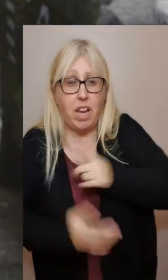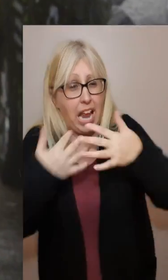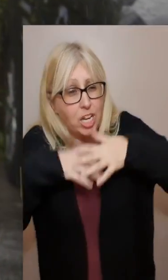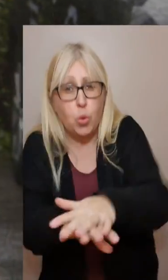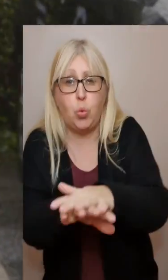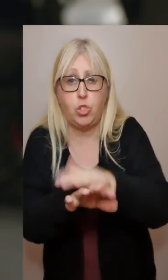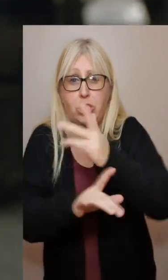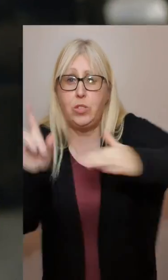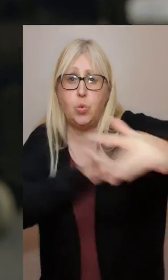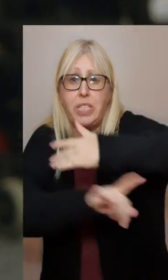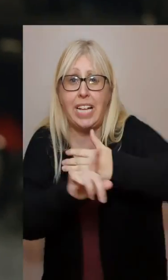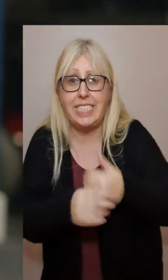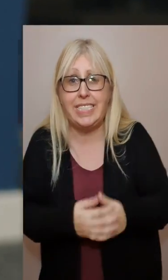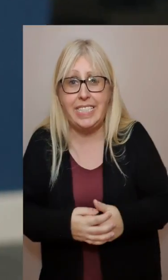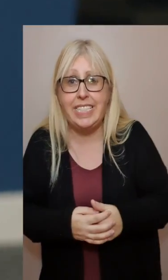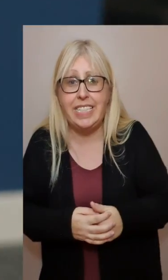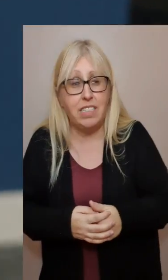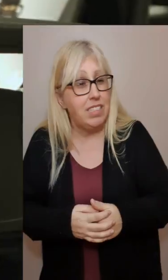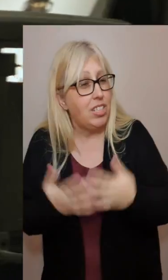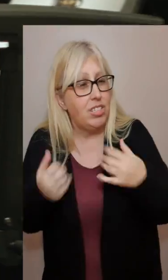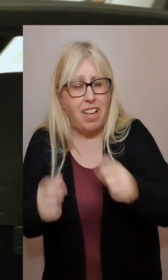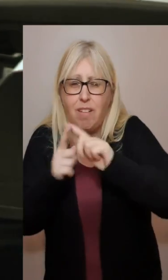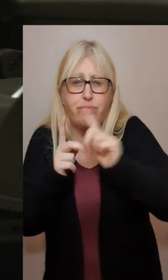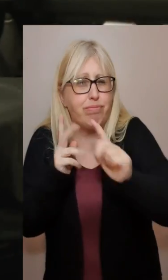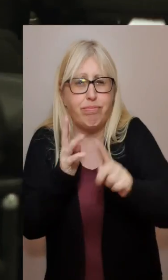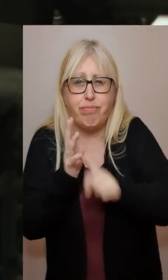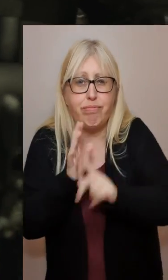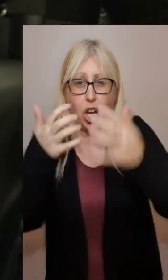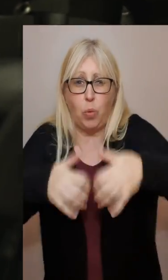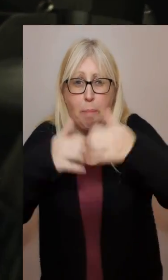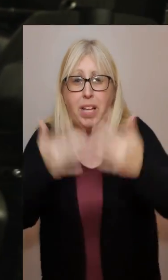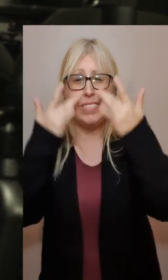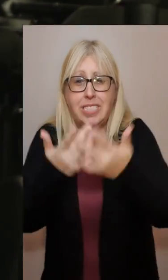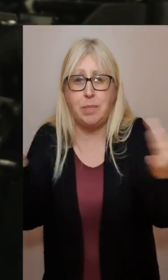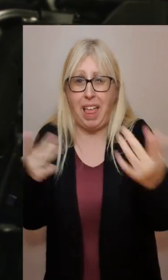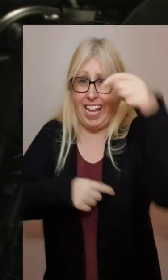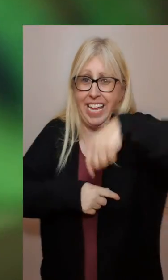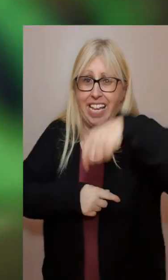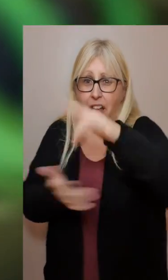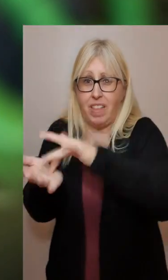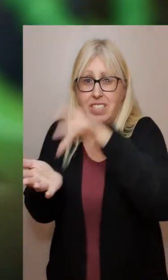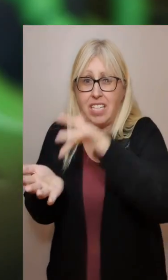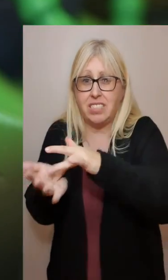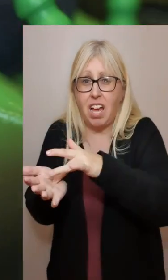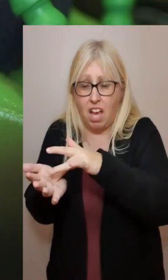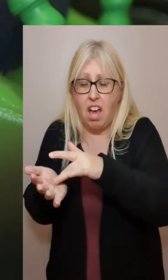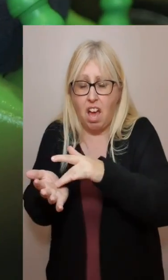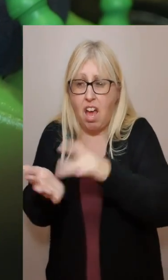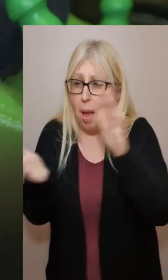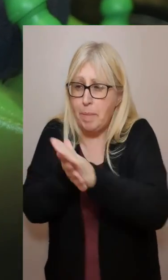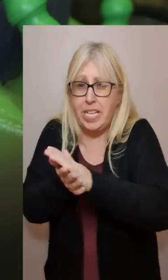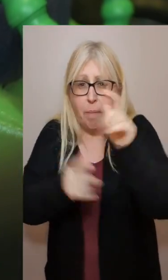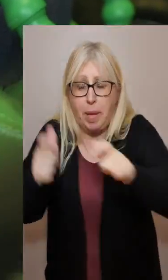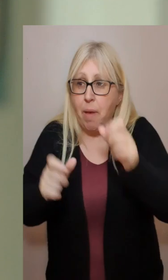inclusion in society. I think just having the range of equipment on display here at the centre means that people can